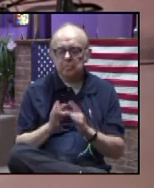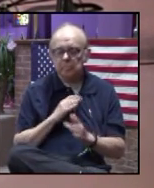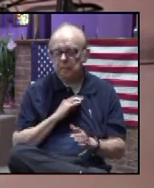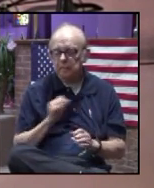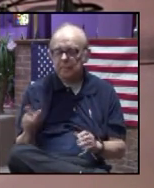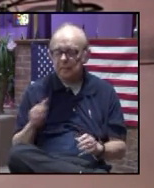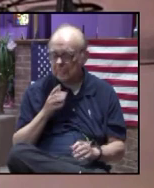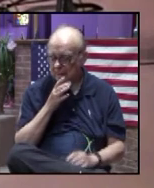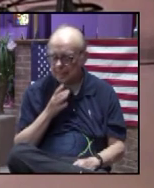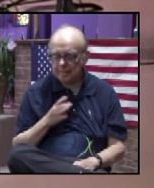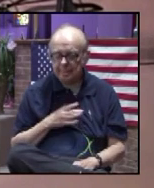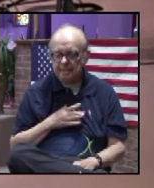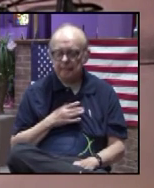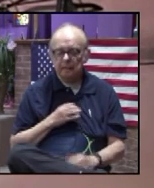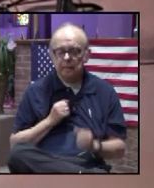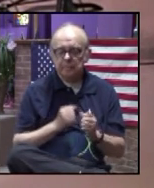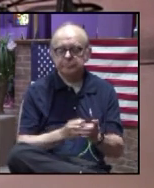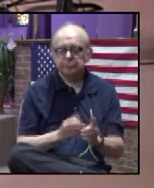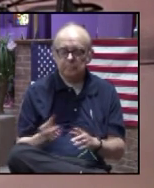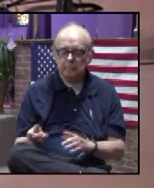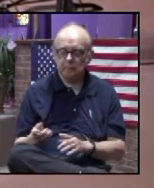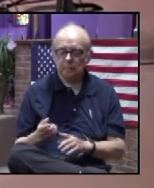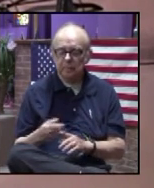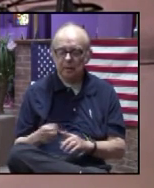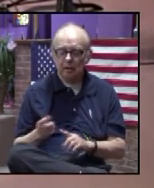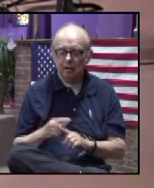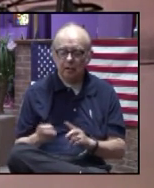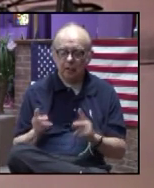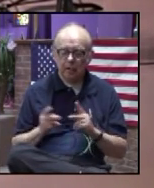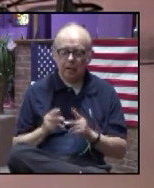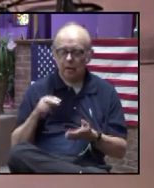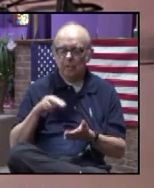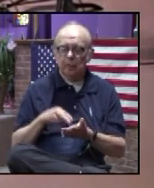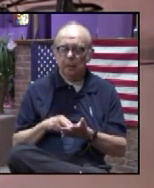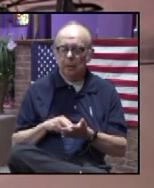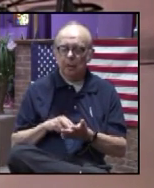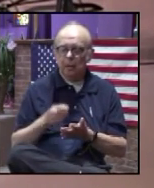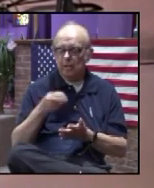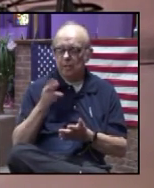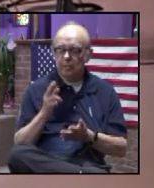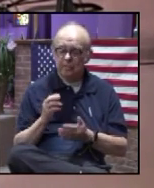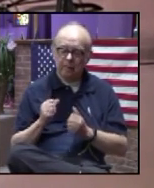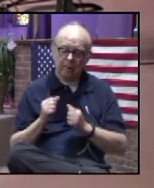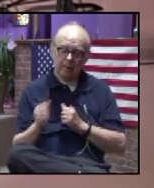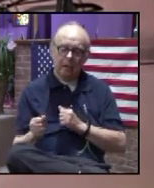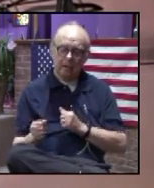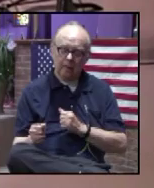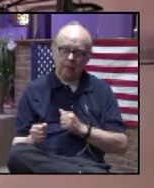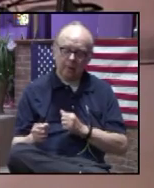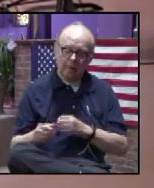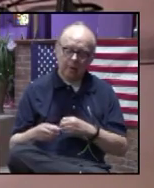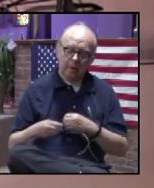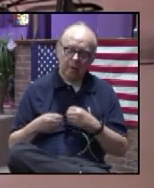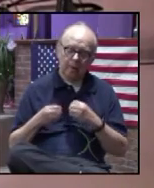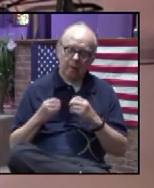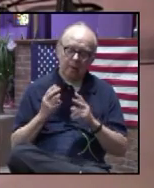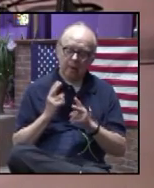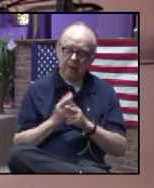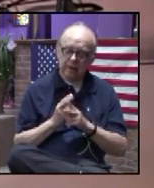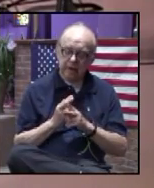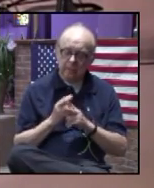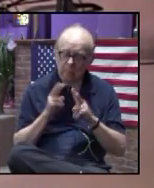with the women who had followed him from Galilee, stood at a respectable distance, and they kept